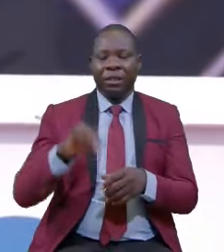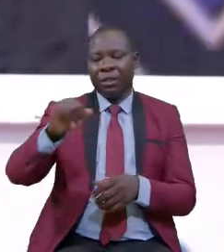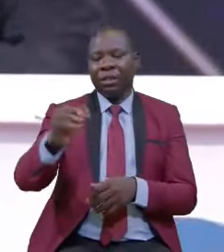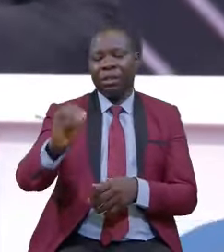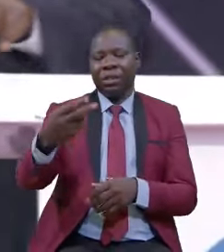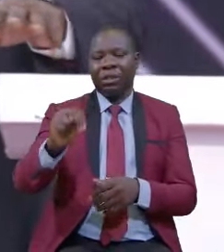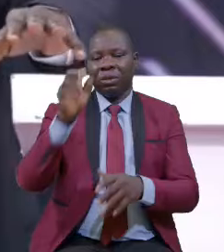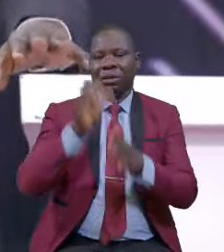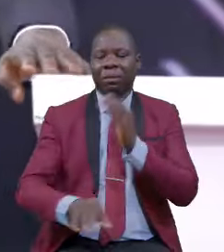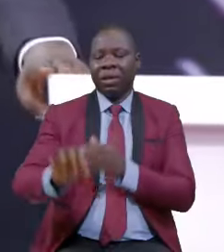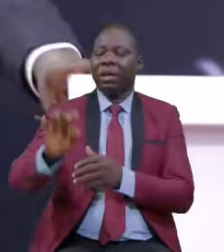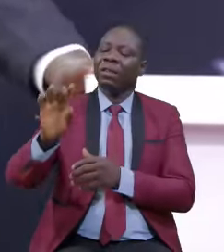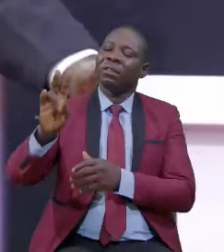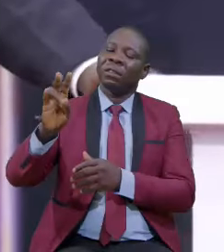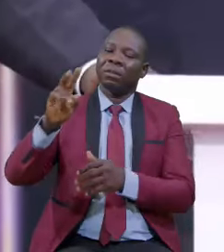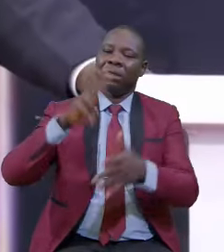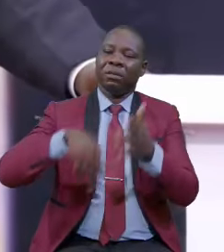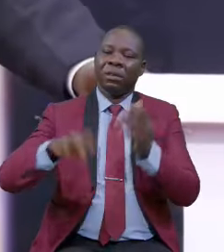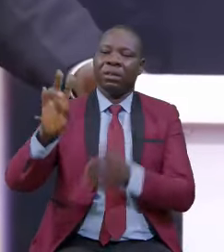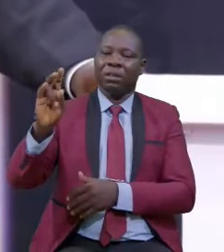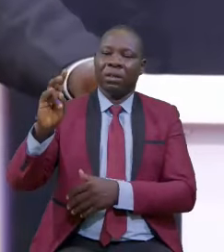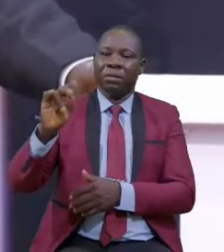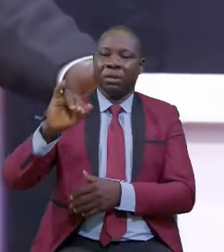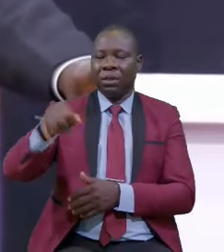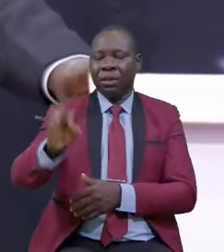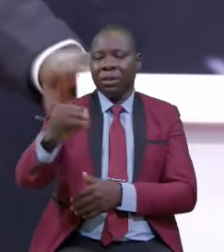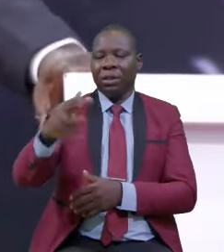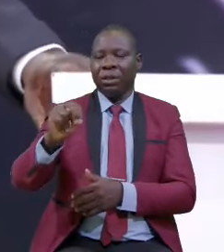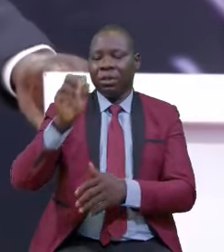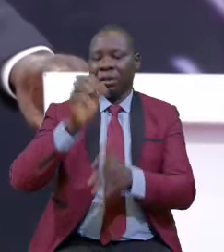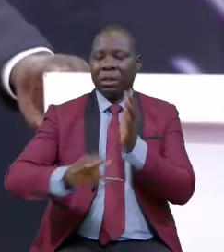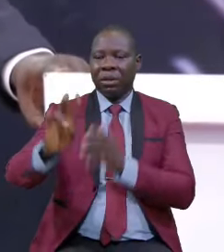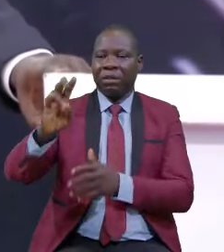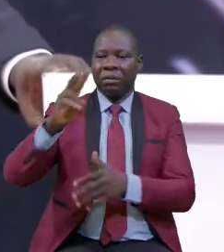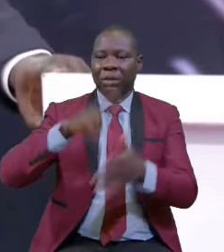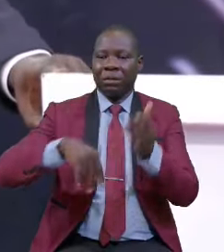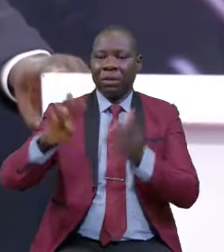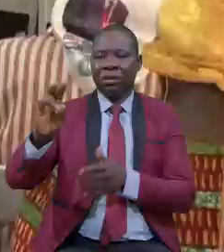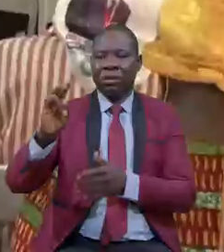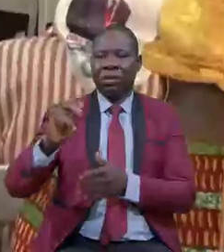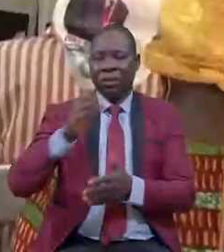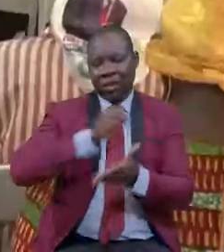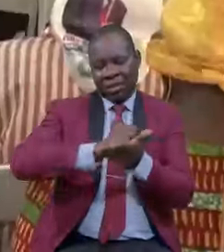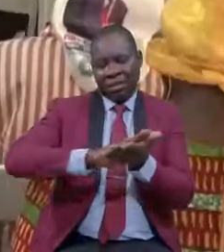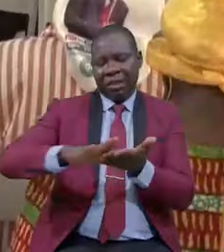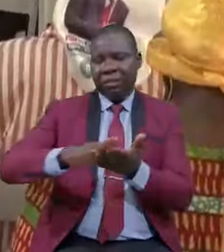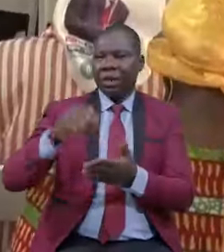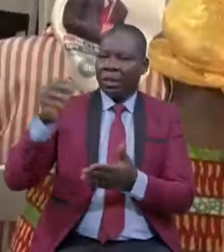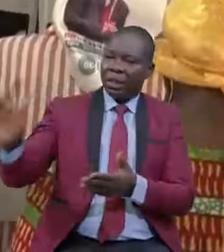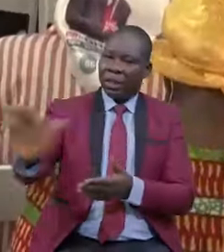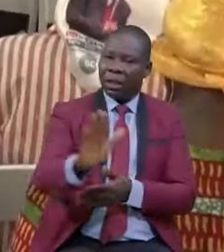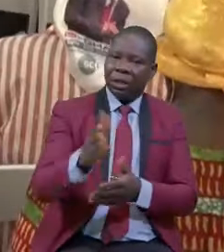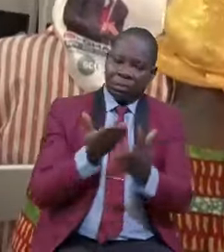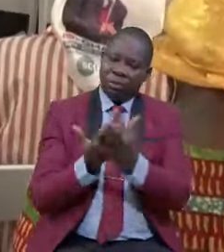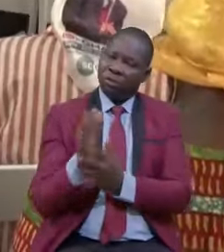verse 17, John chapter 17, verse 17, sanctify them through thy